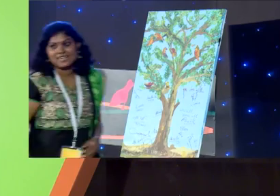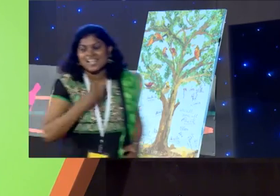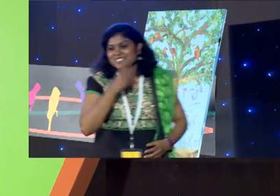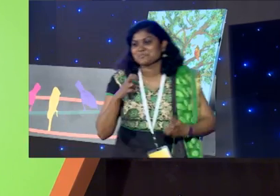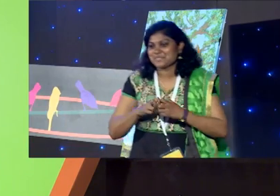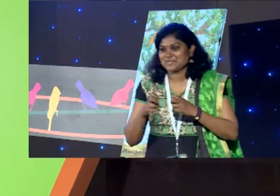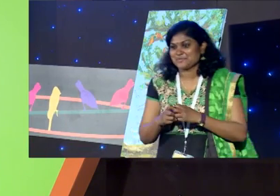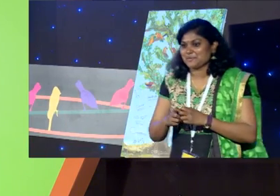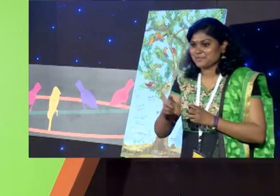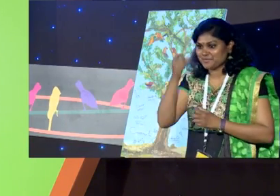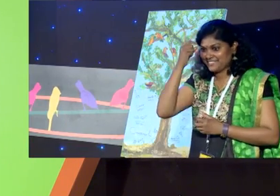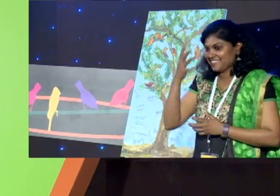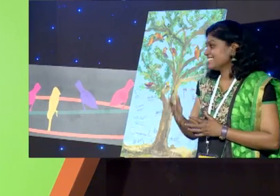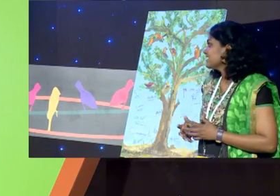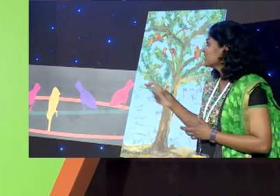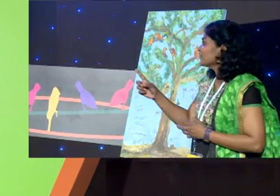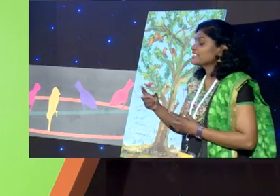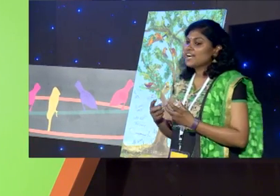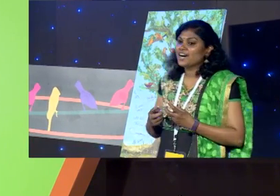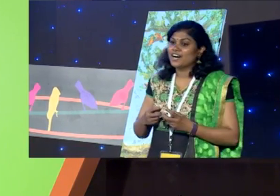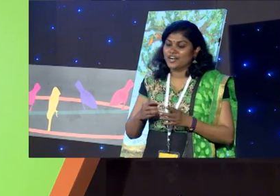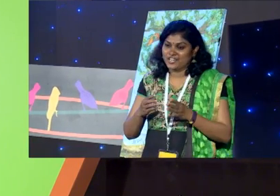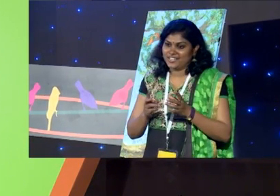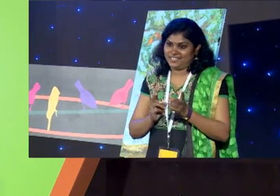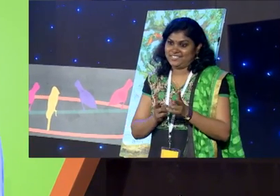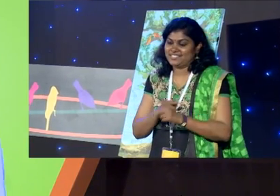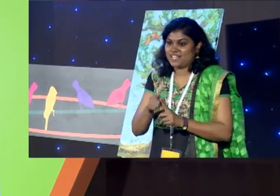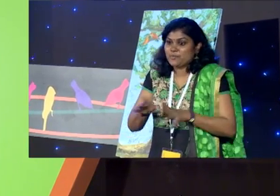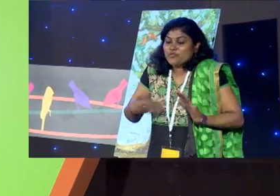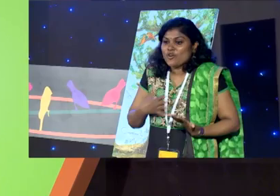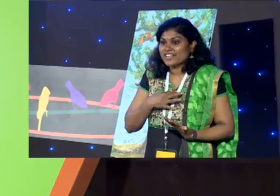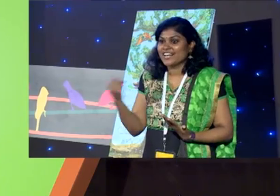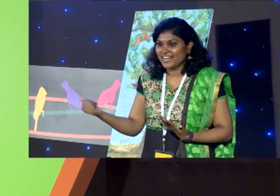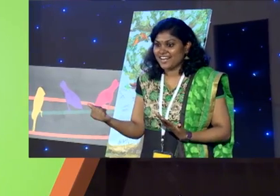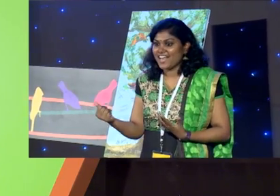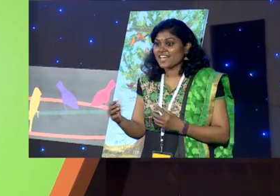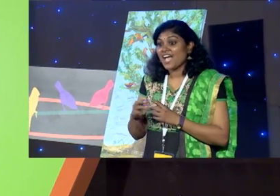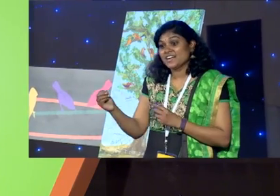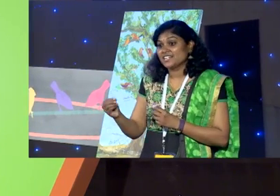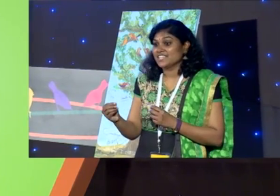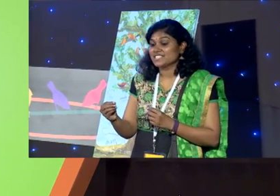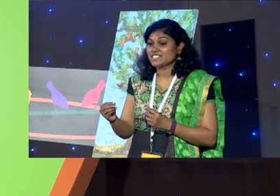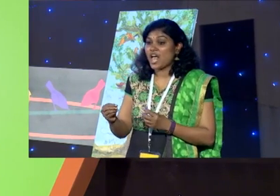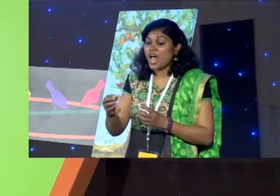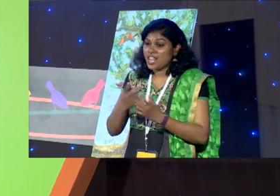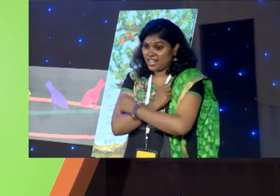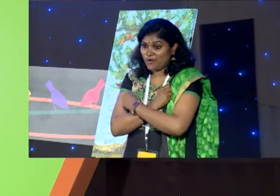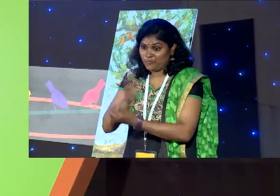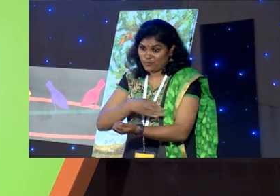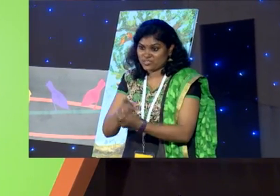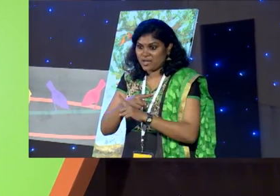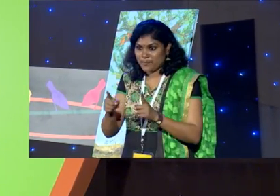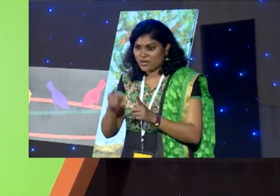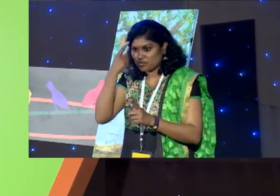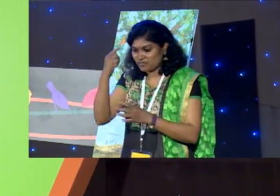that sighting of the tiger like raised a lot of questions in my head as to why are these tigers dying? Why are,